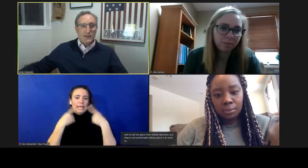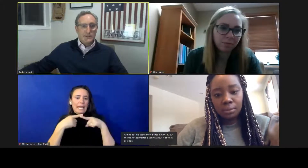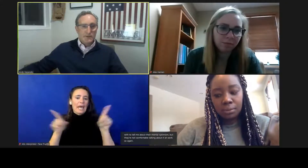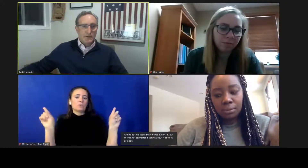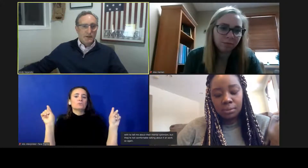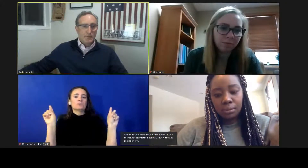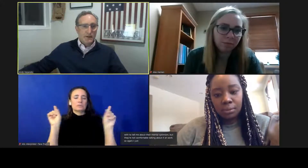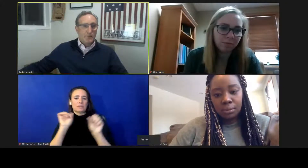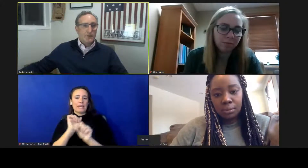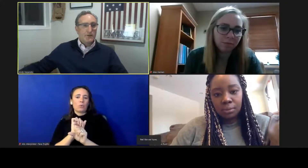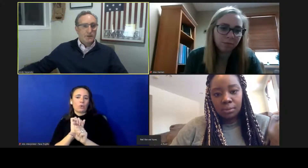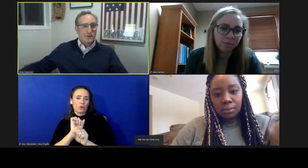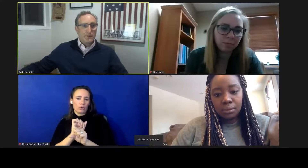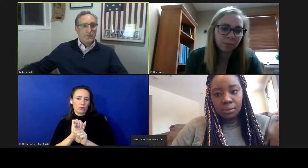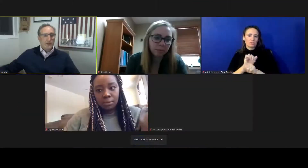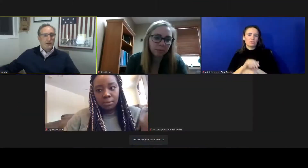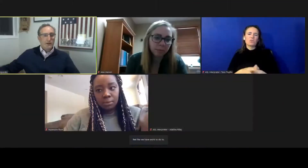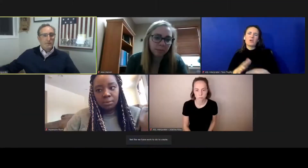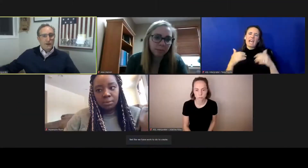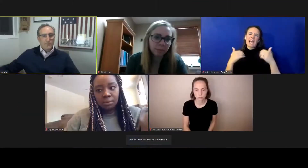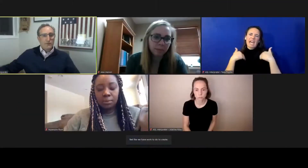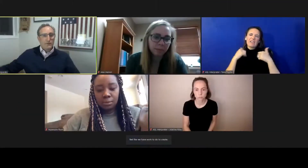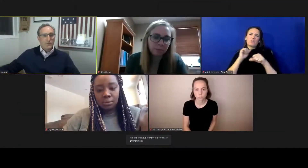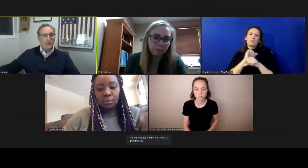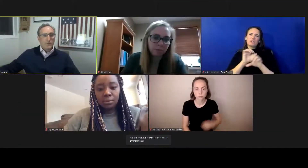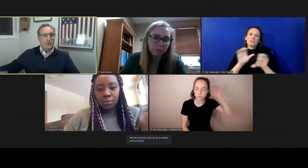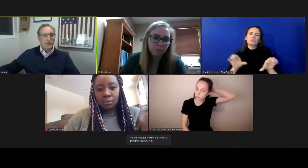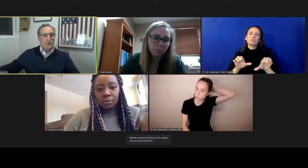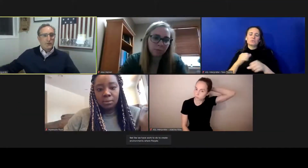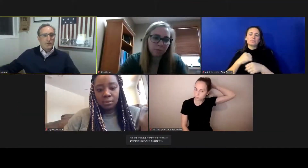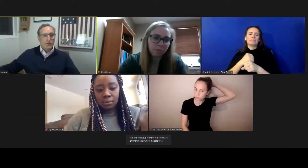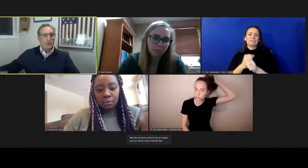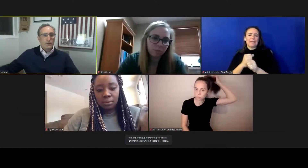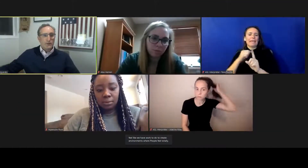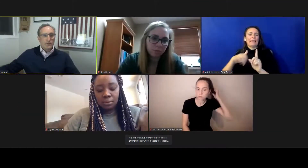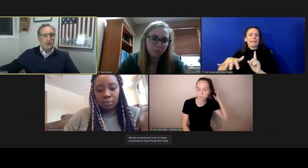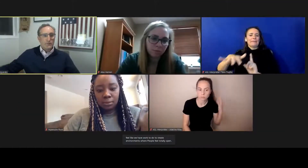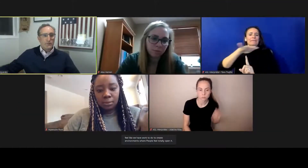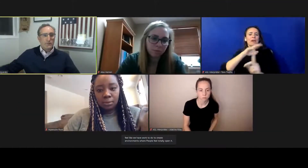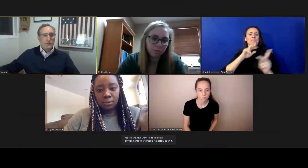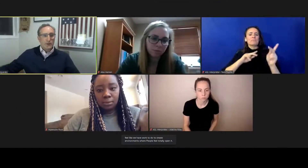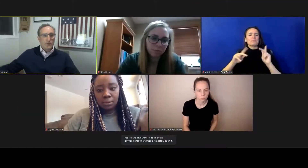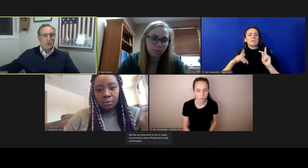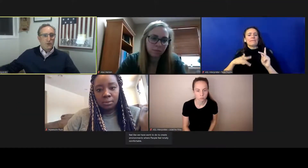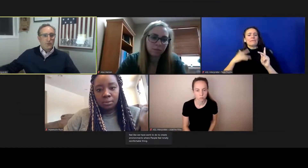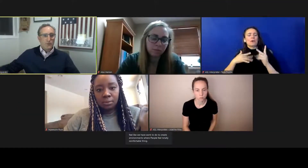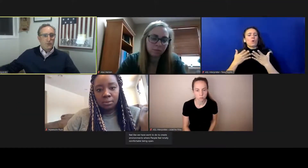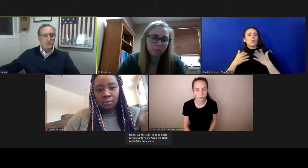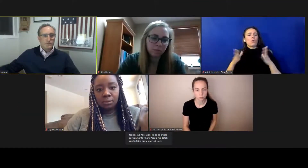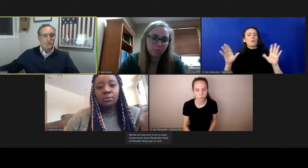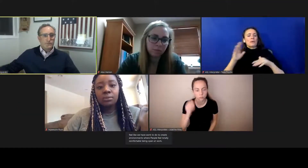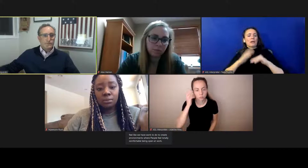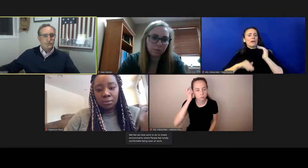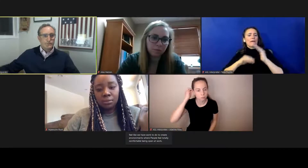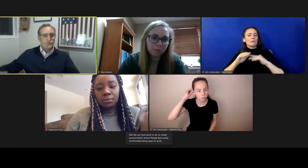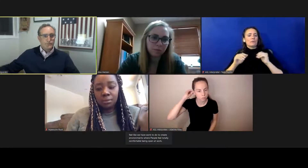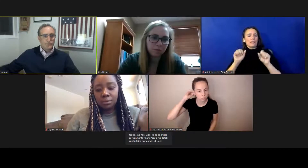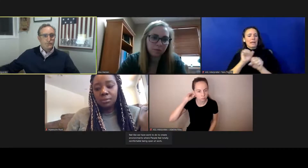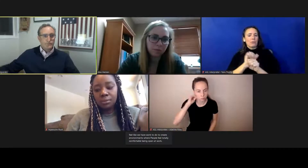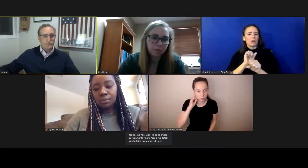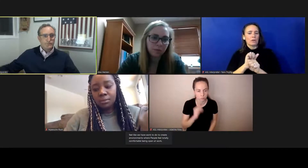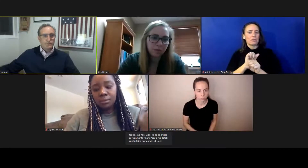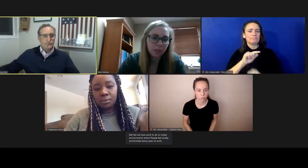again, I just feel like we have work to do to create environments where people feel totally open and comfortable being open at work.